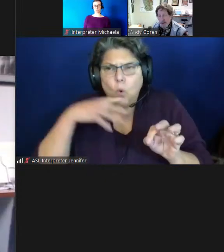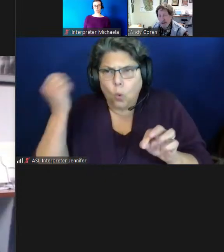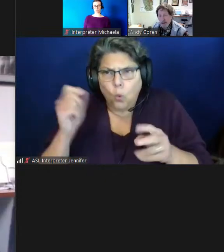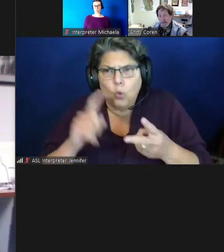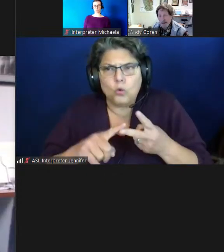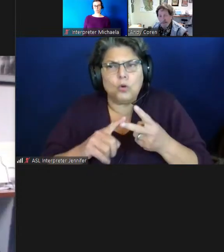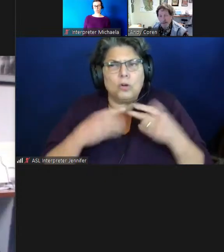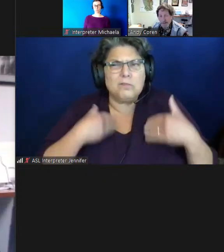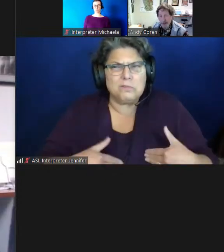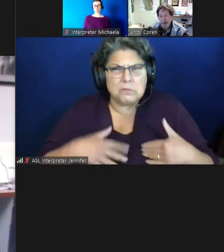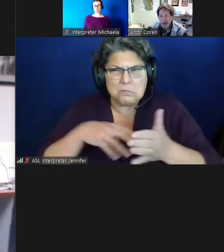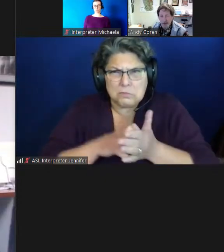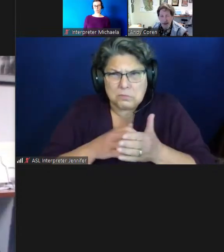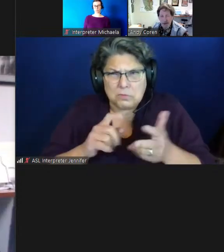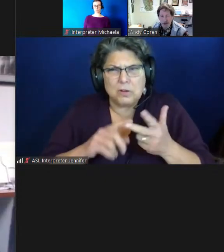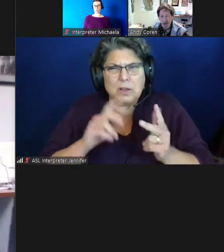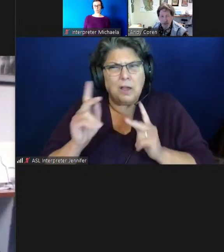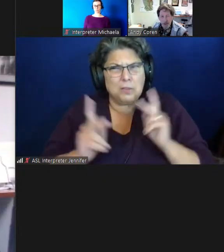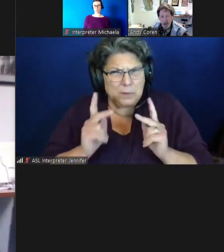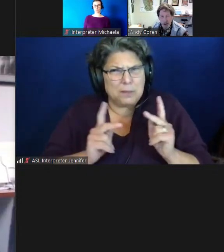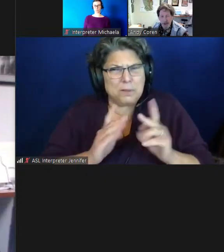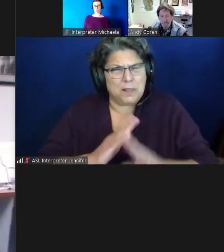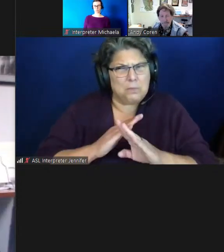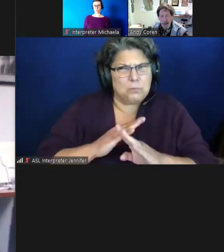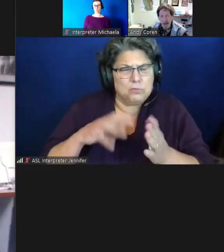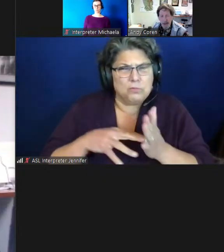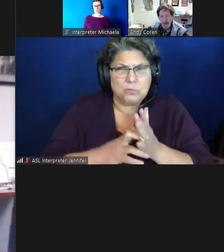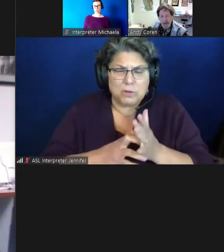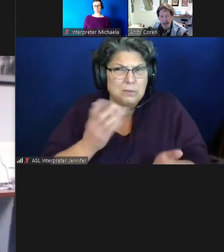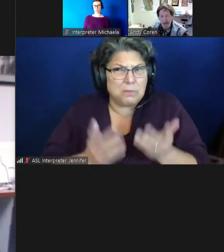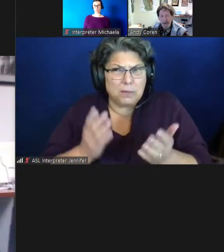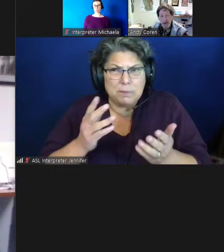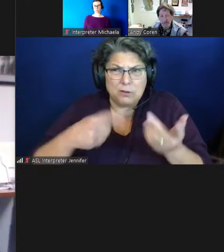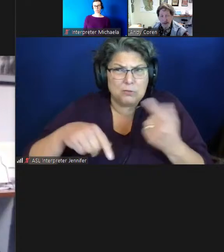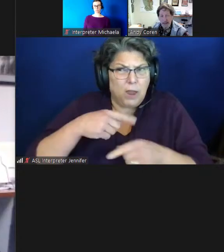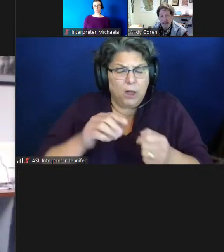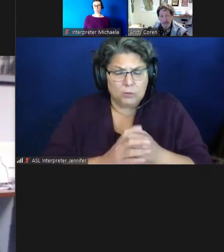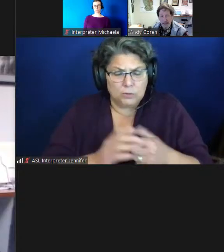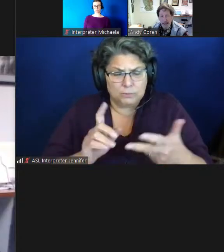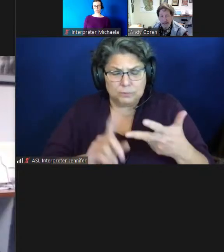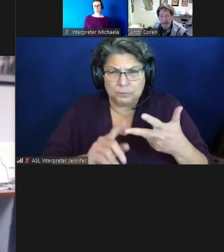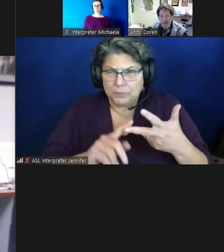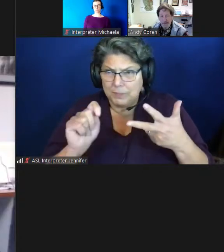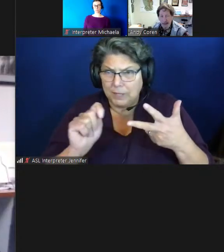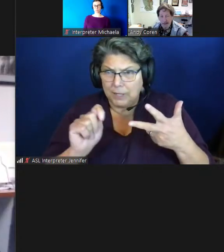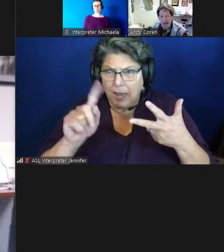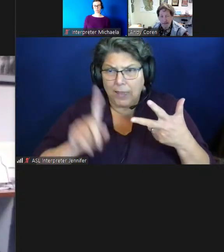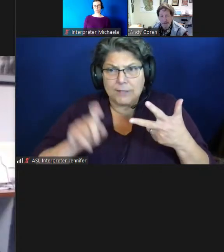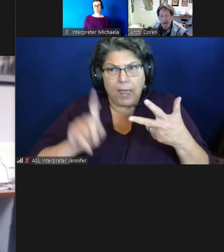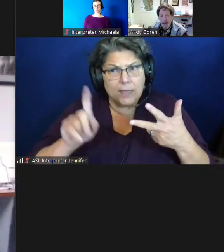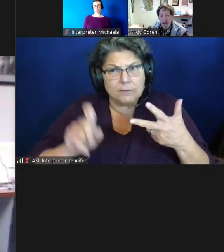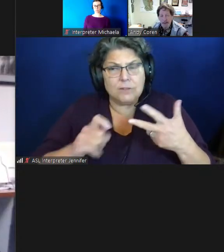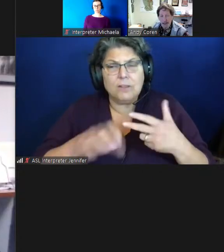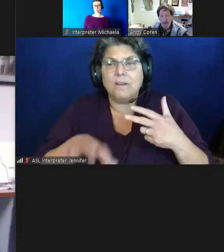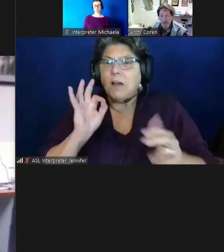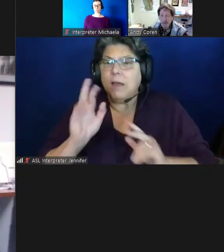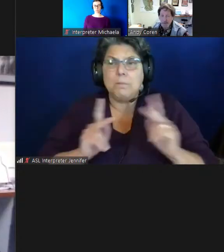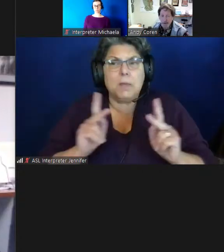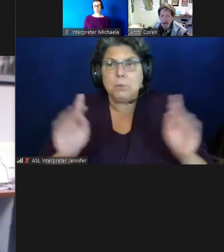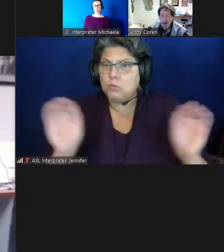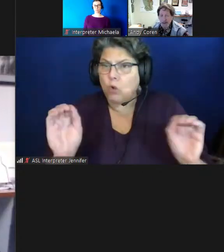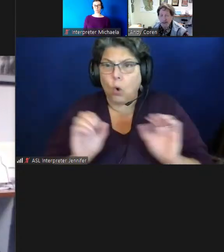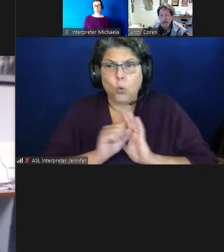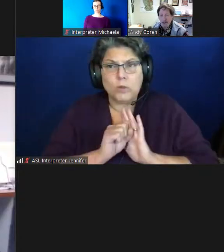compromised people that might be in your household or at work. Test to find even the asymptomatic people. Test